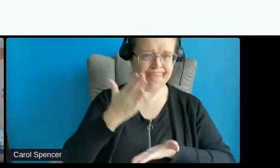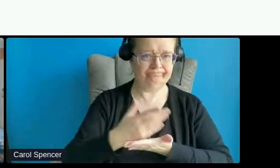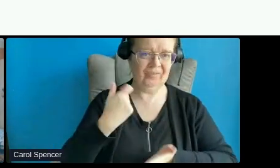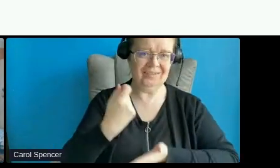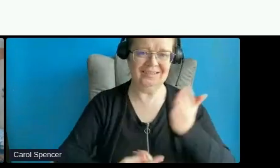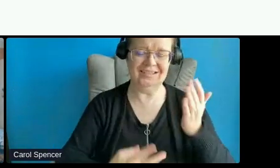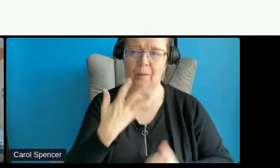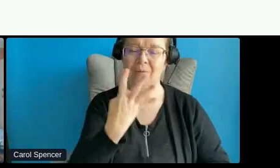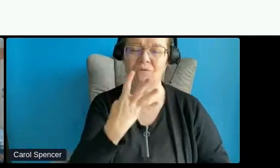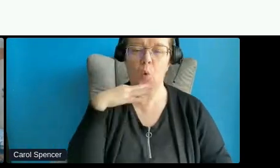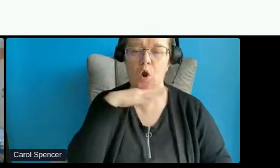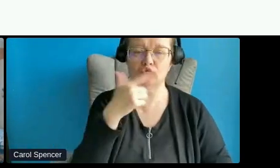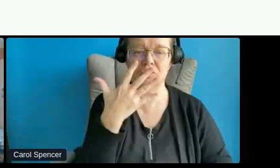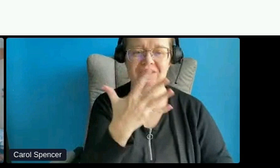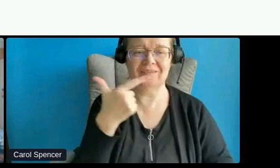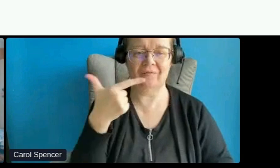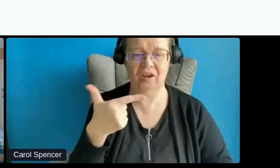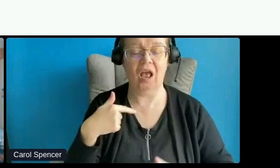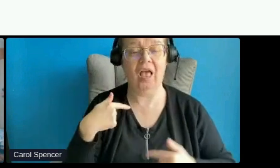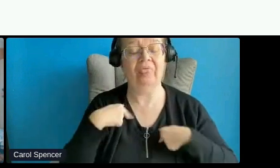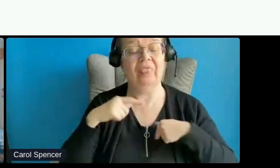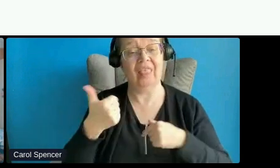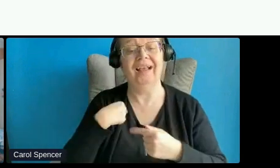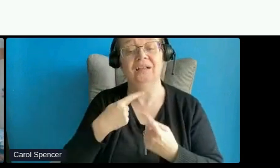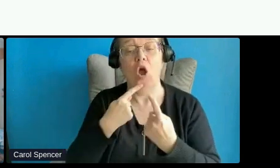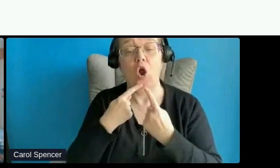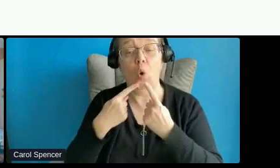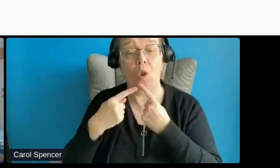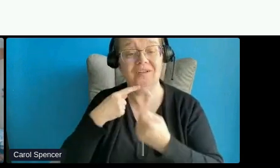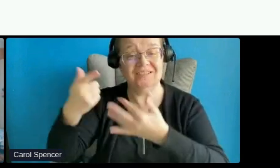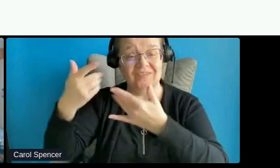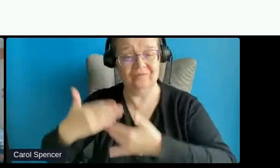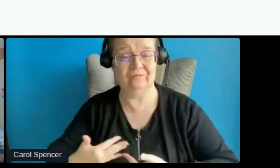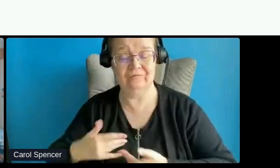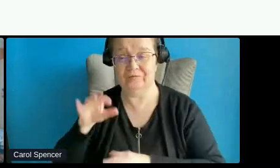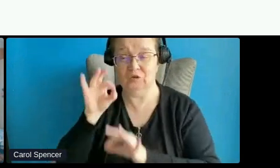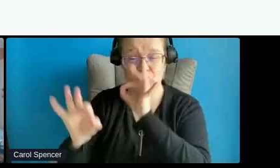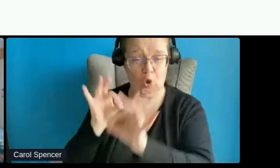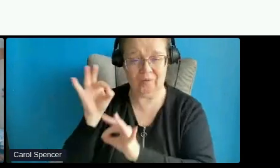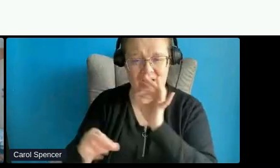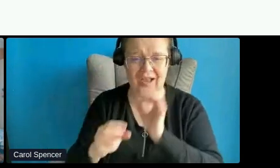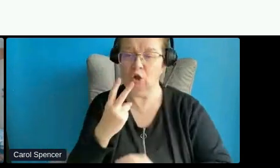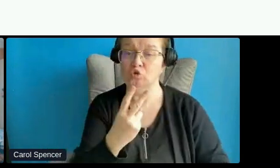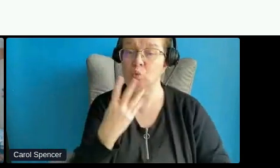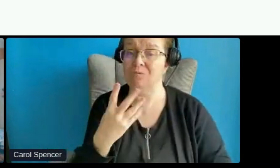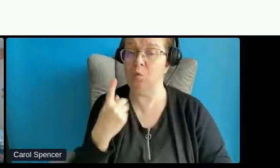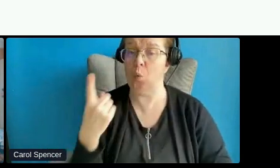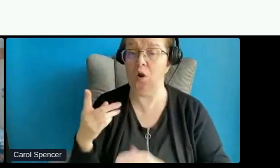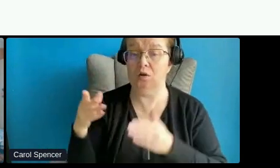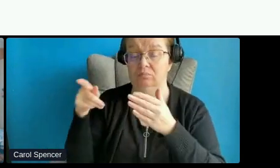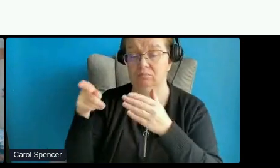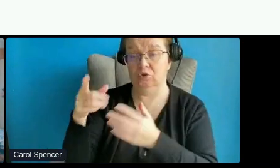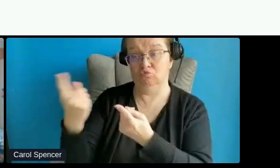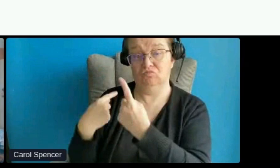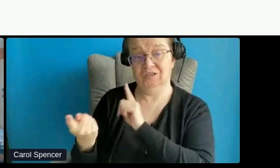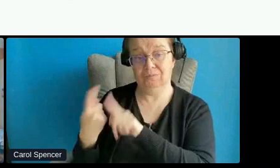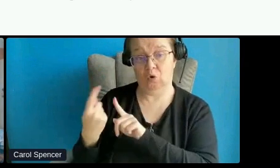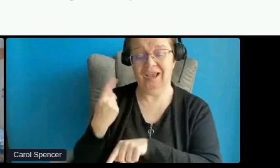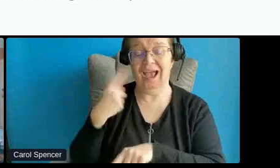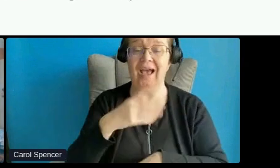then a qualitative survey, which had 241 respondents, and we also did 4 focus groups.